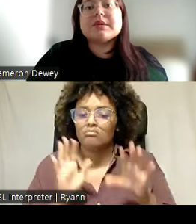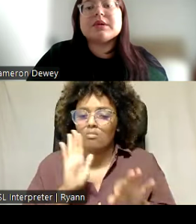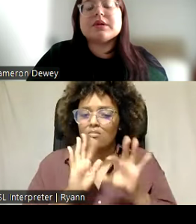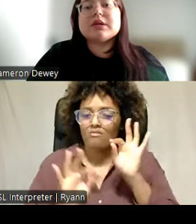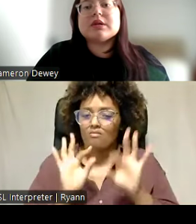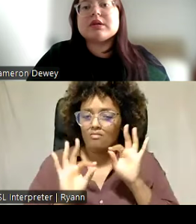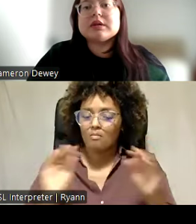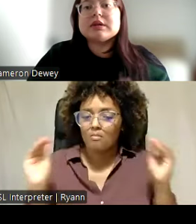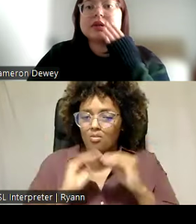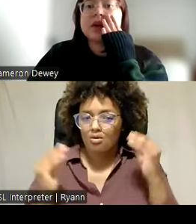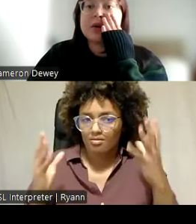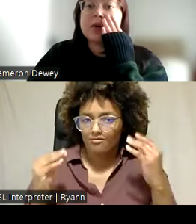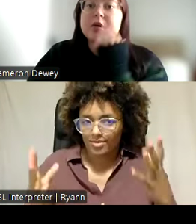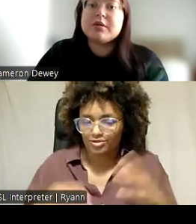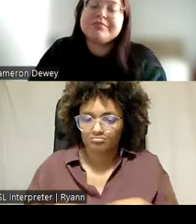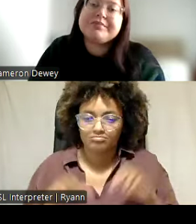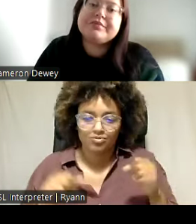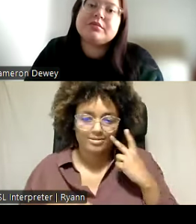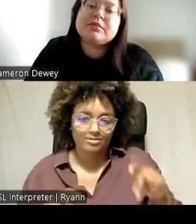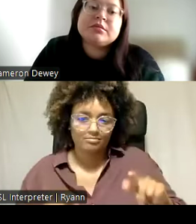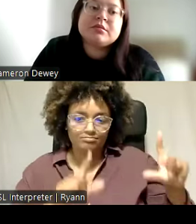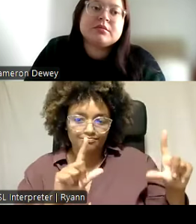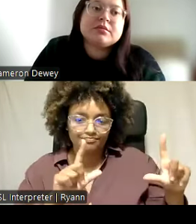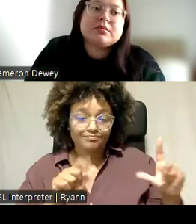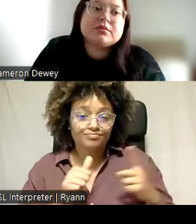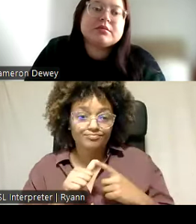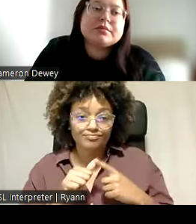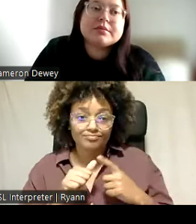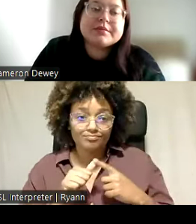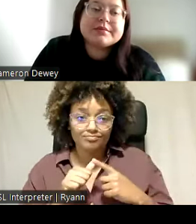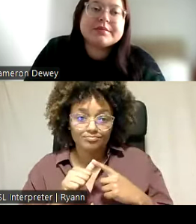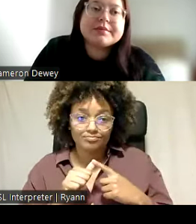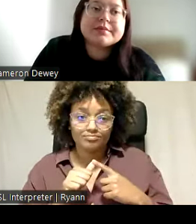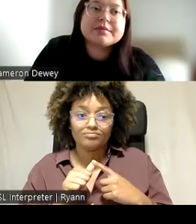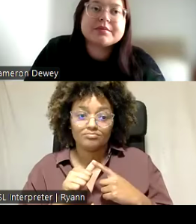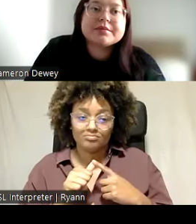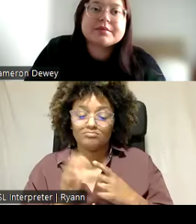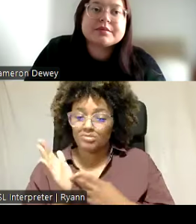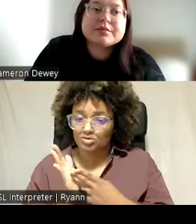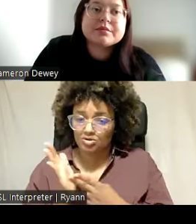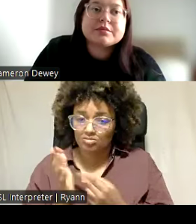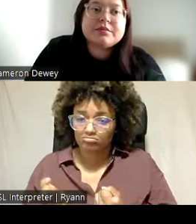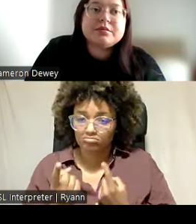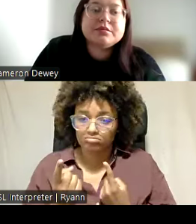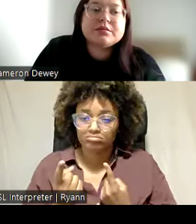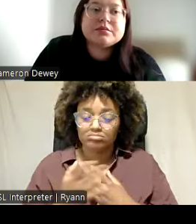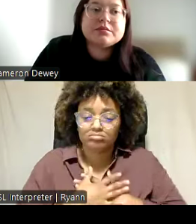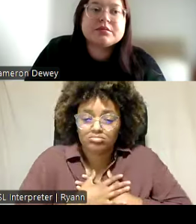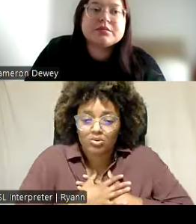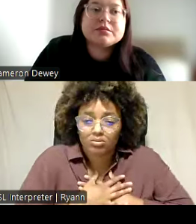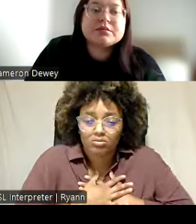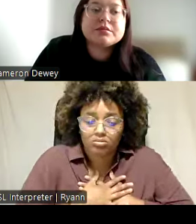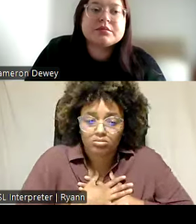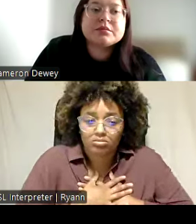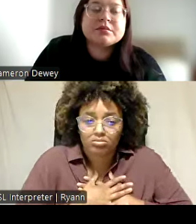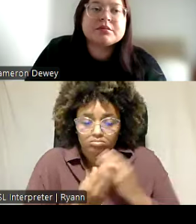So step 1 would be expressing genuine empathy or expressing sorrow for what has happened to that client,